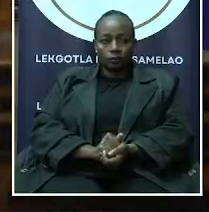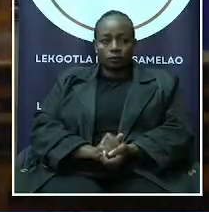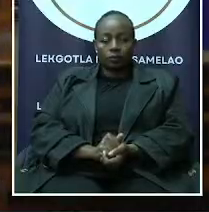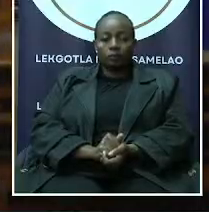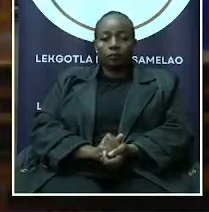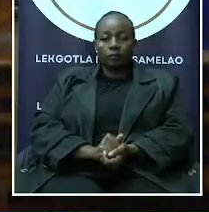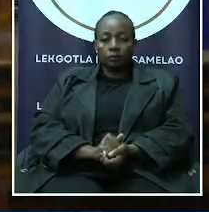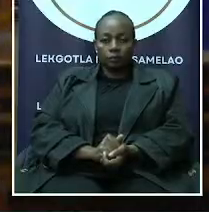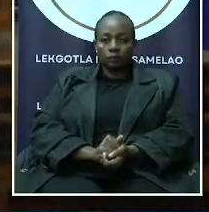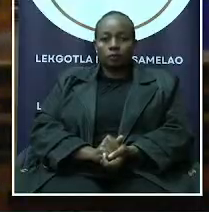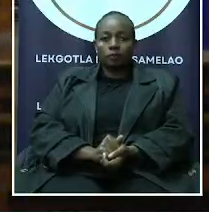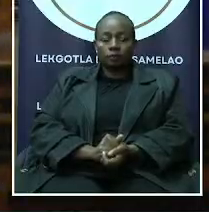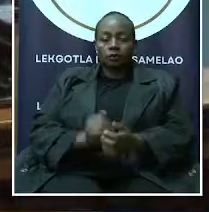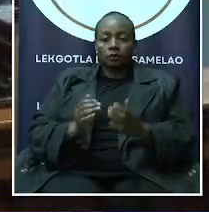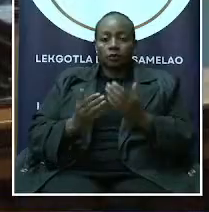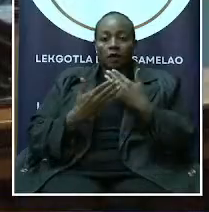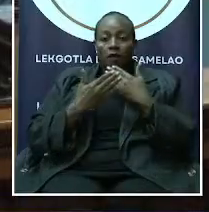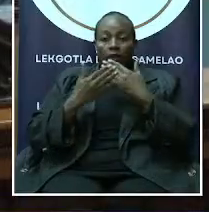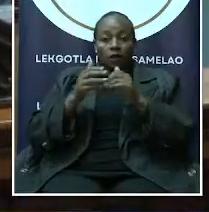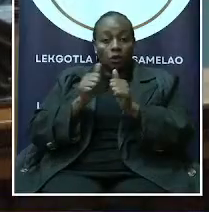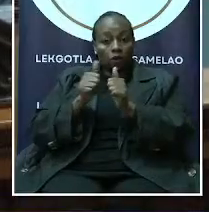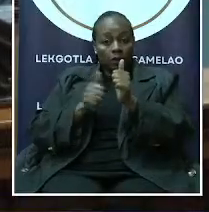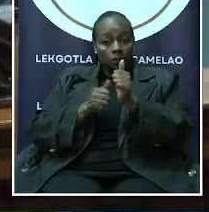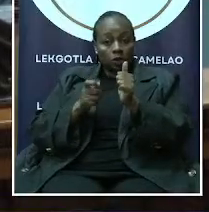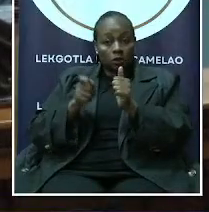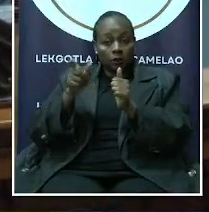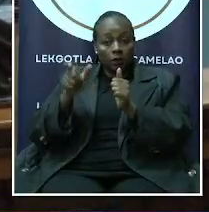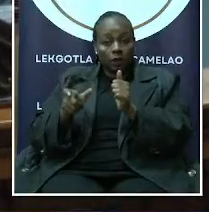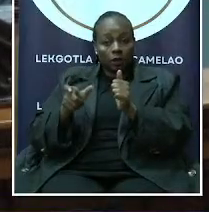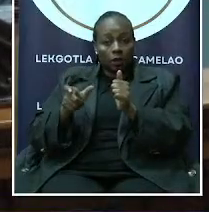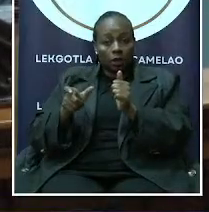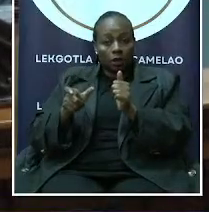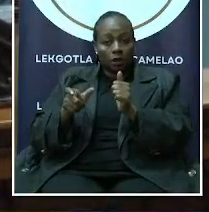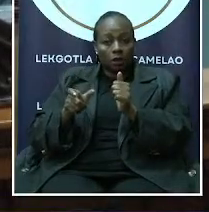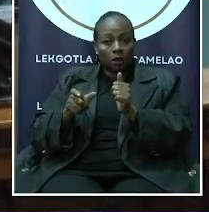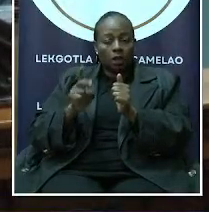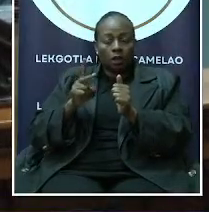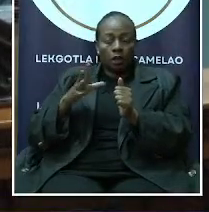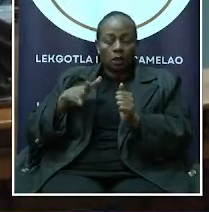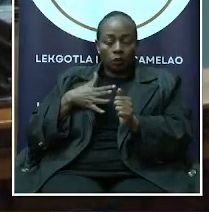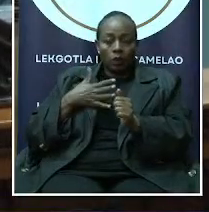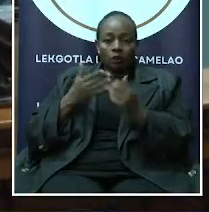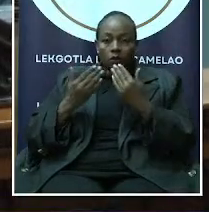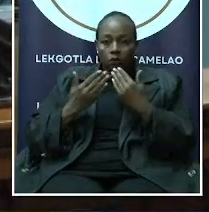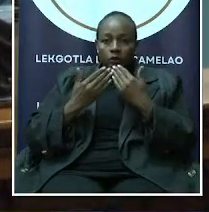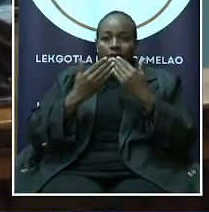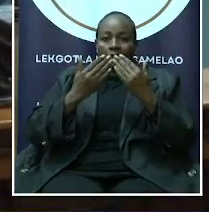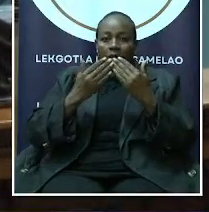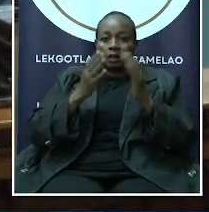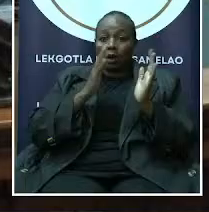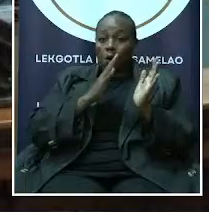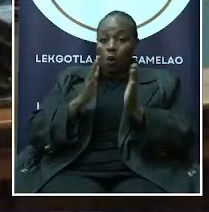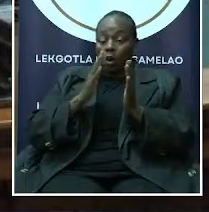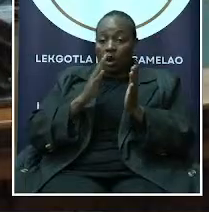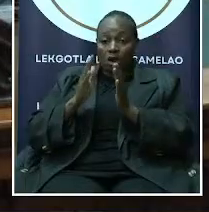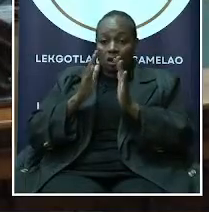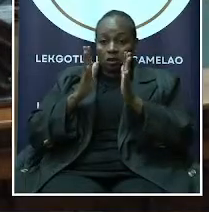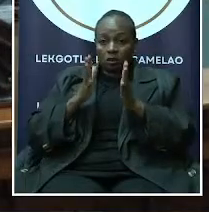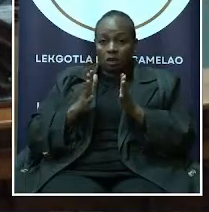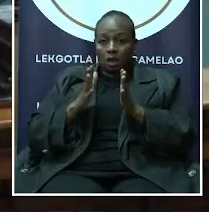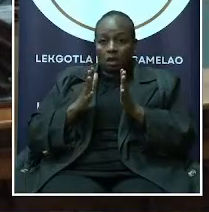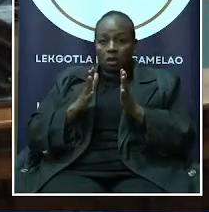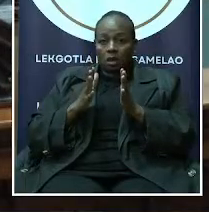Thank you, Deputy Speaker, for this platform. And I'd also actually like to begin by thanking the organizers of this